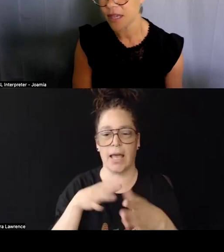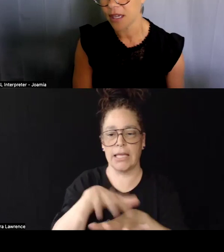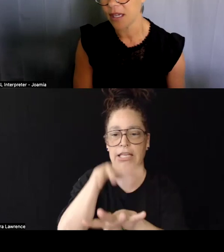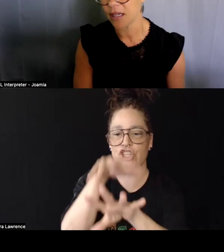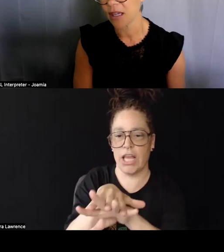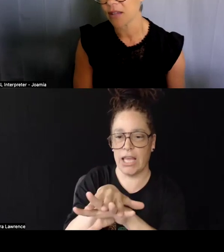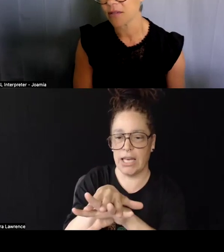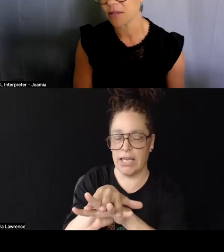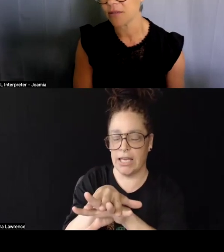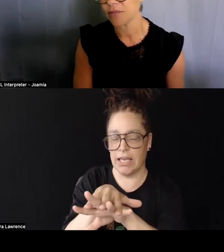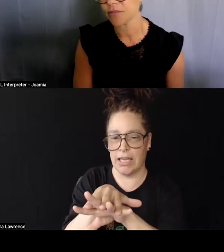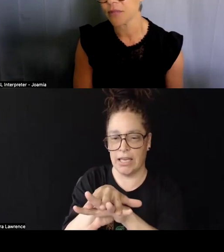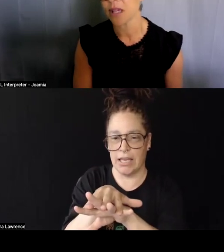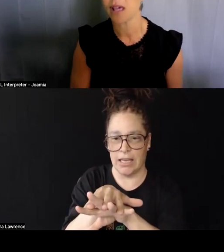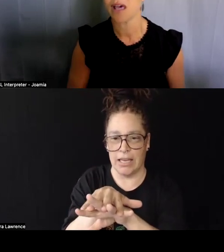the